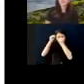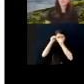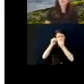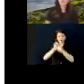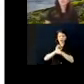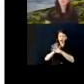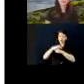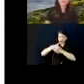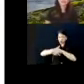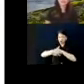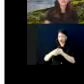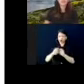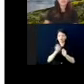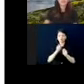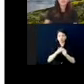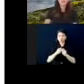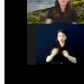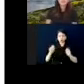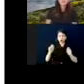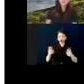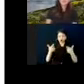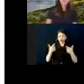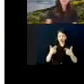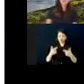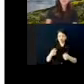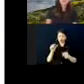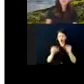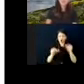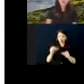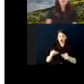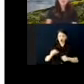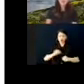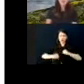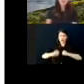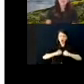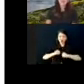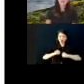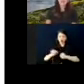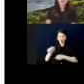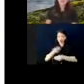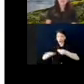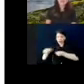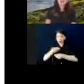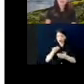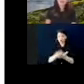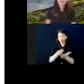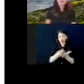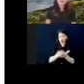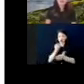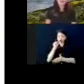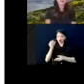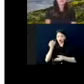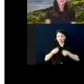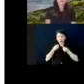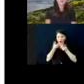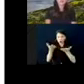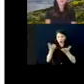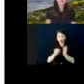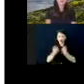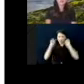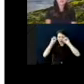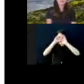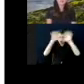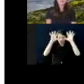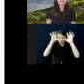financial service transactions. And to generate some rapid insight into what is happening